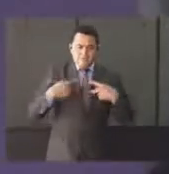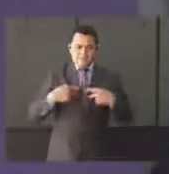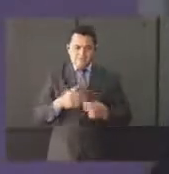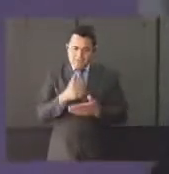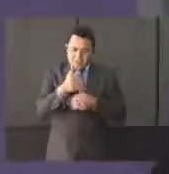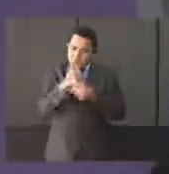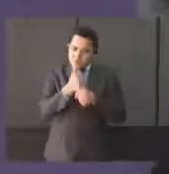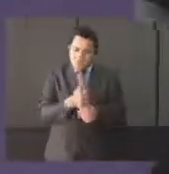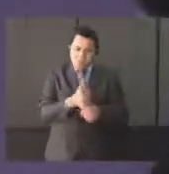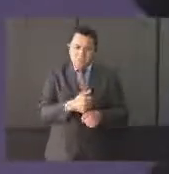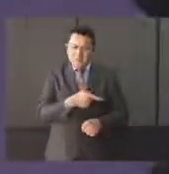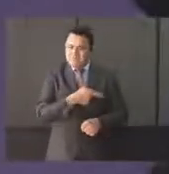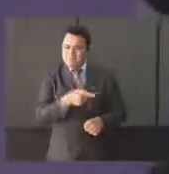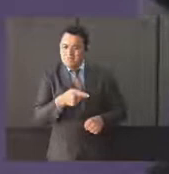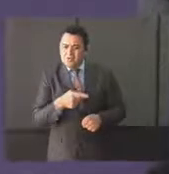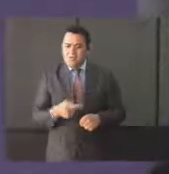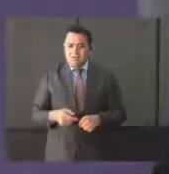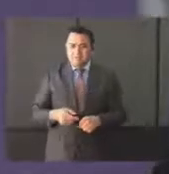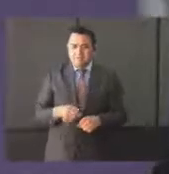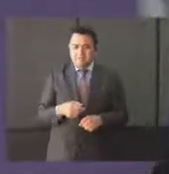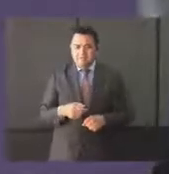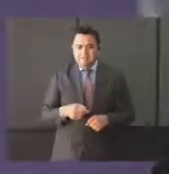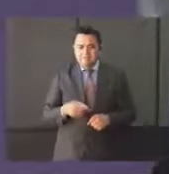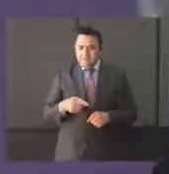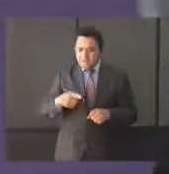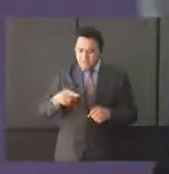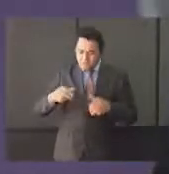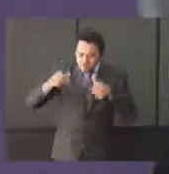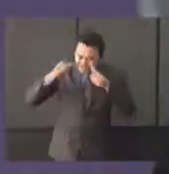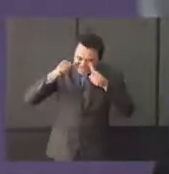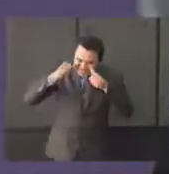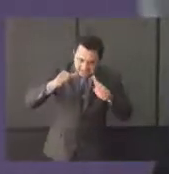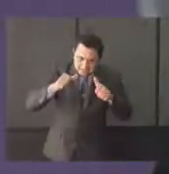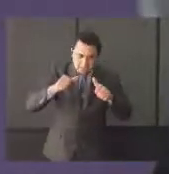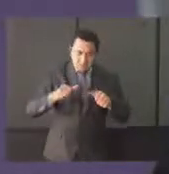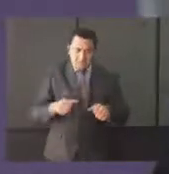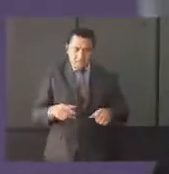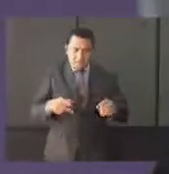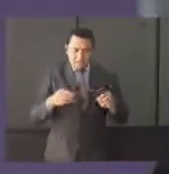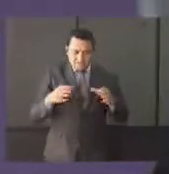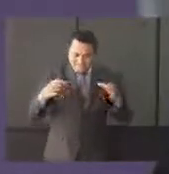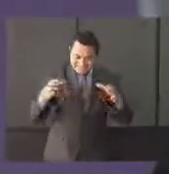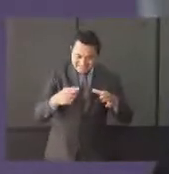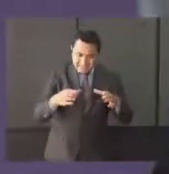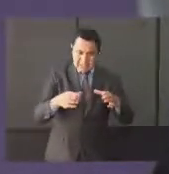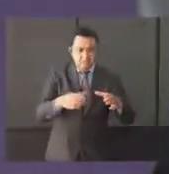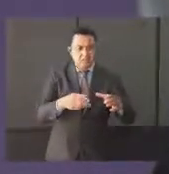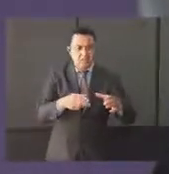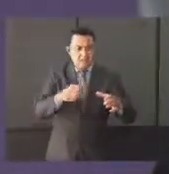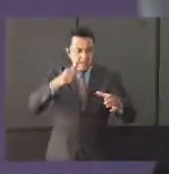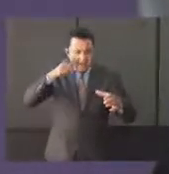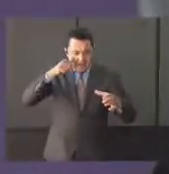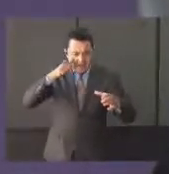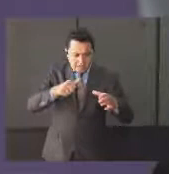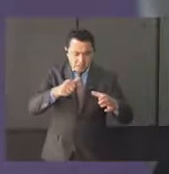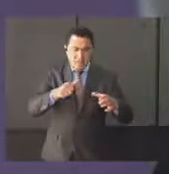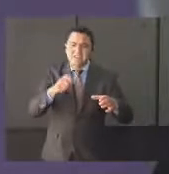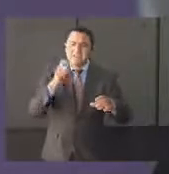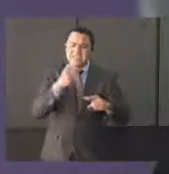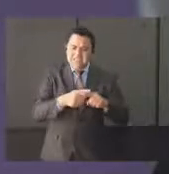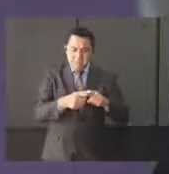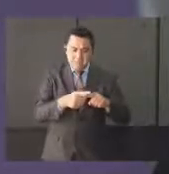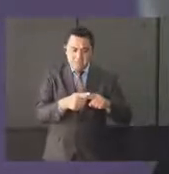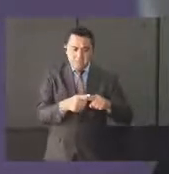we receive the most vulnerable population. Now I go to this part, which is the most